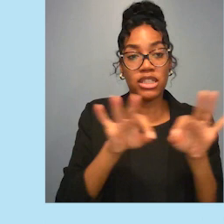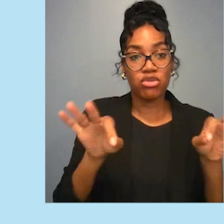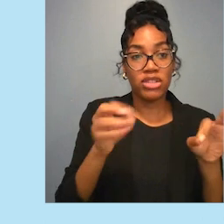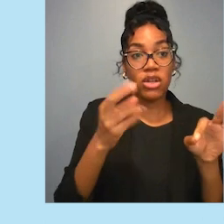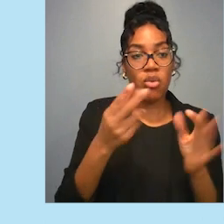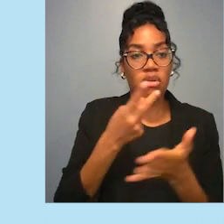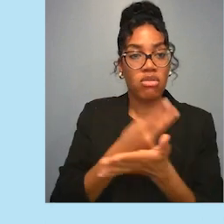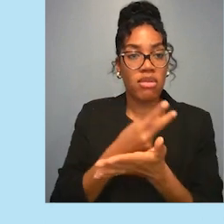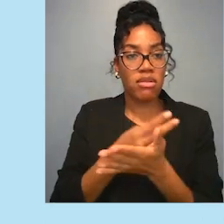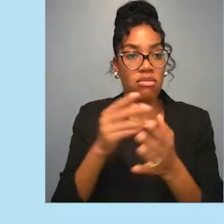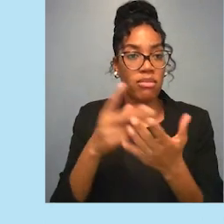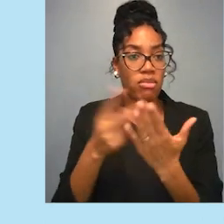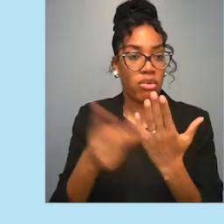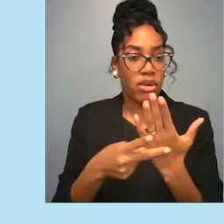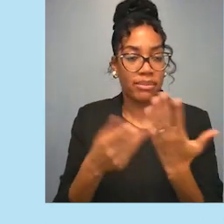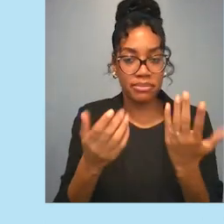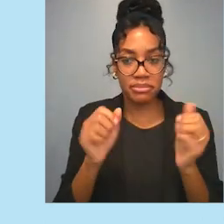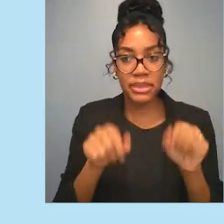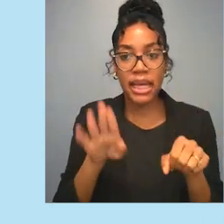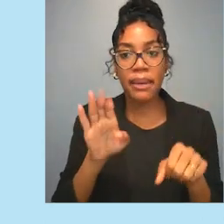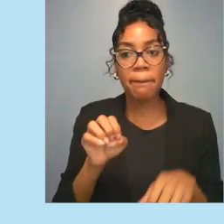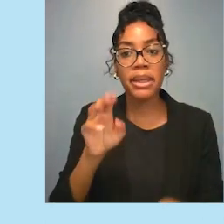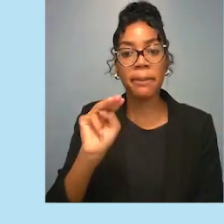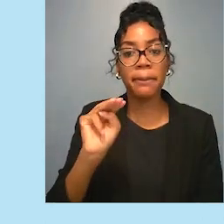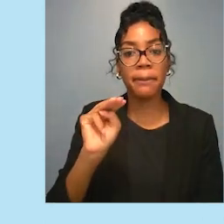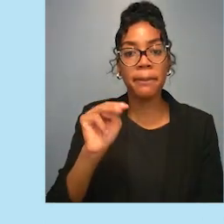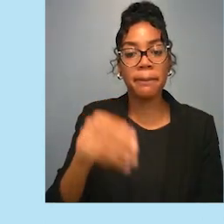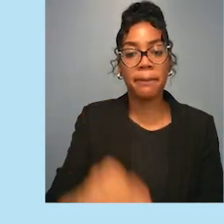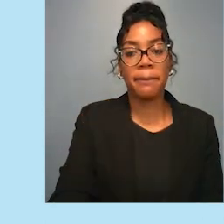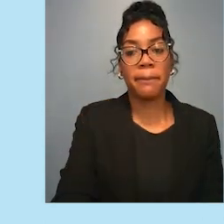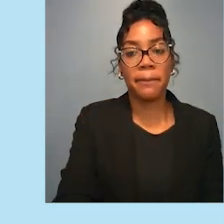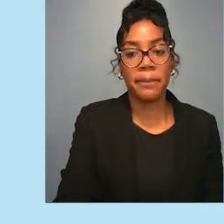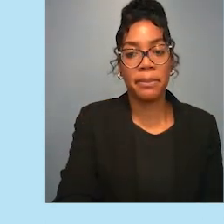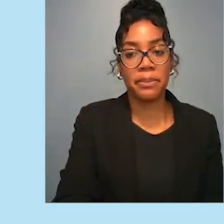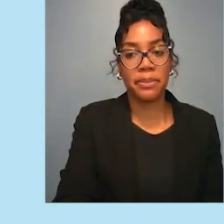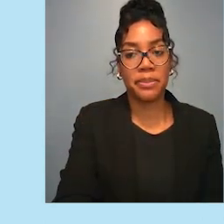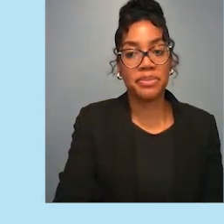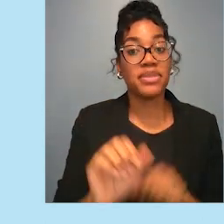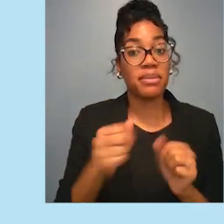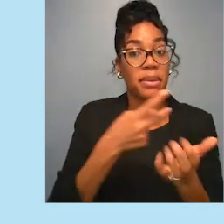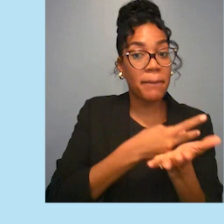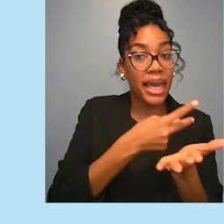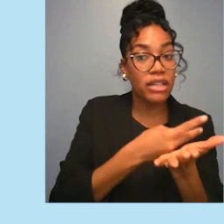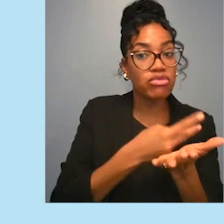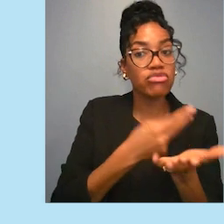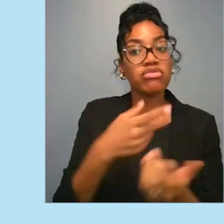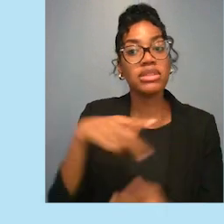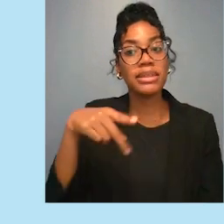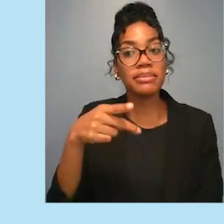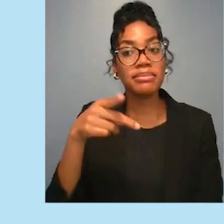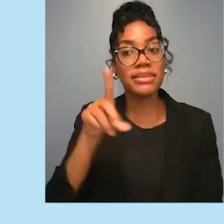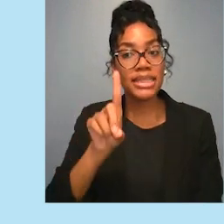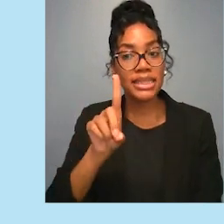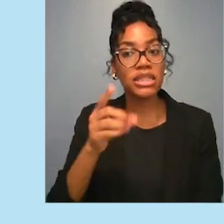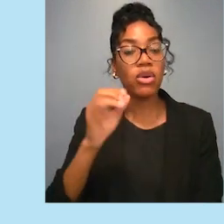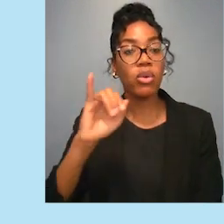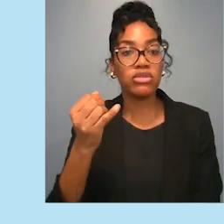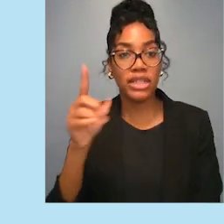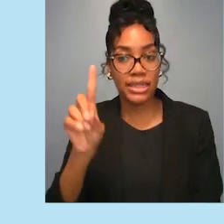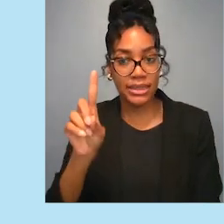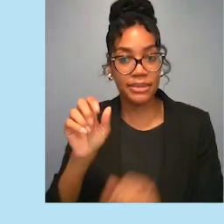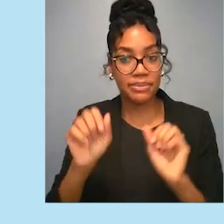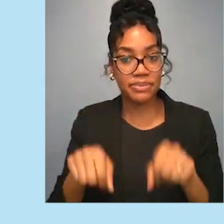master's, PhD, or JD. 2, the graduate degree will be awarded through an accredited institution of